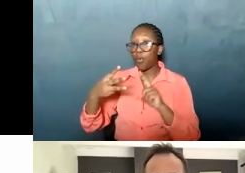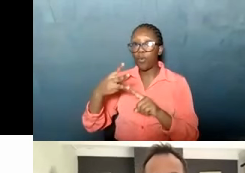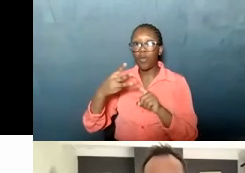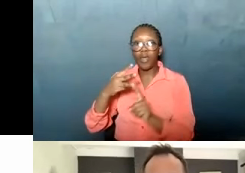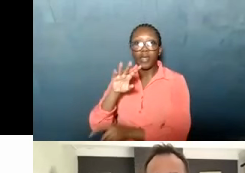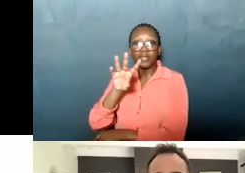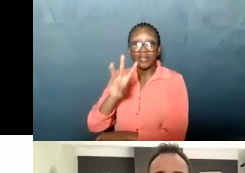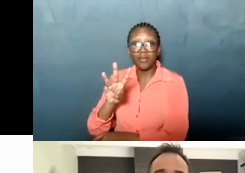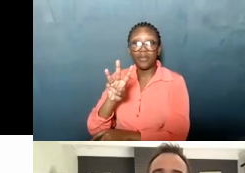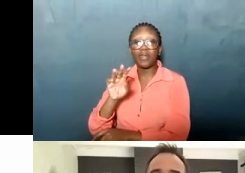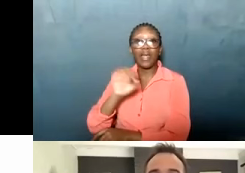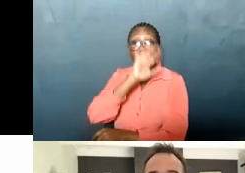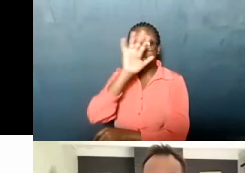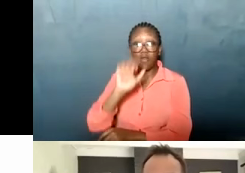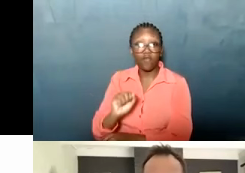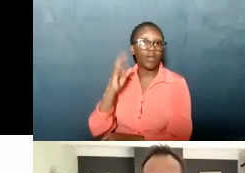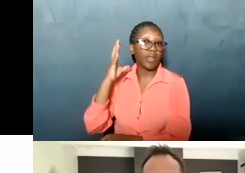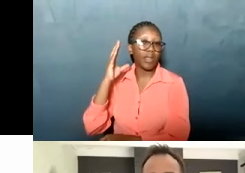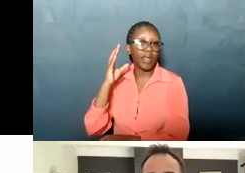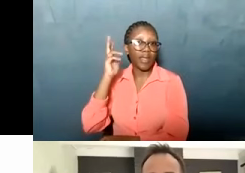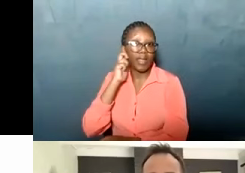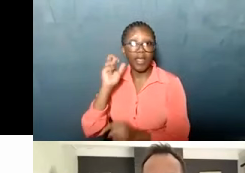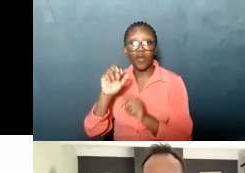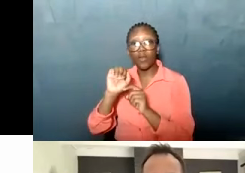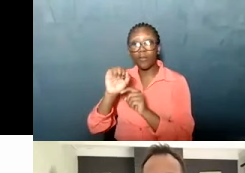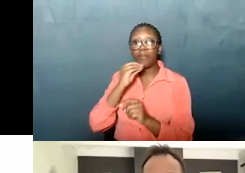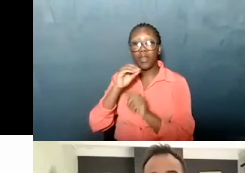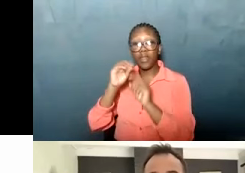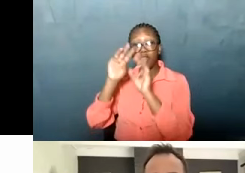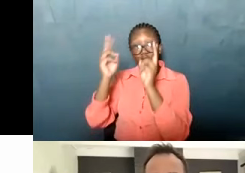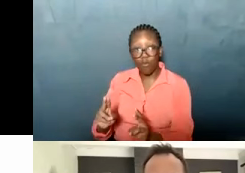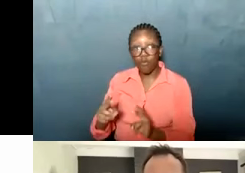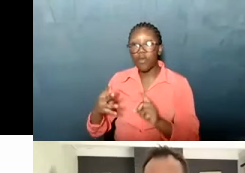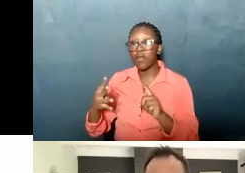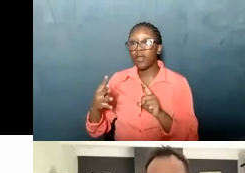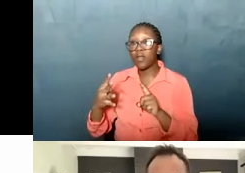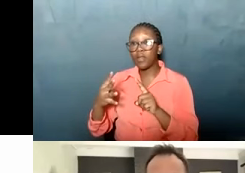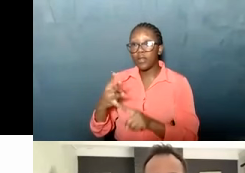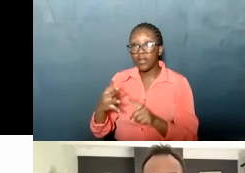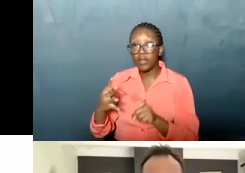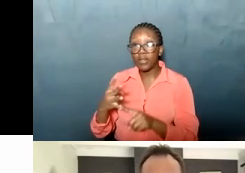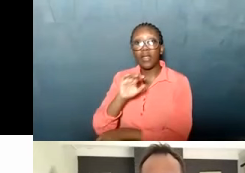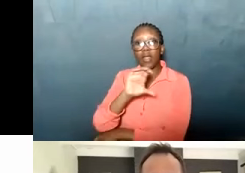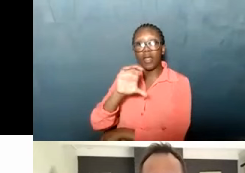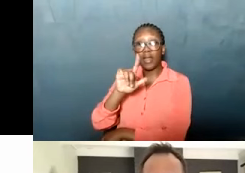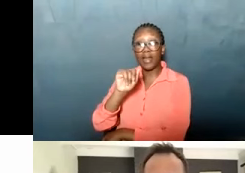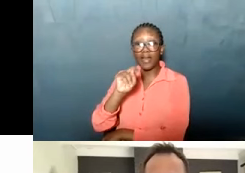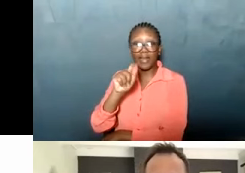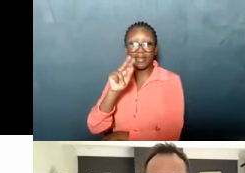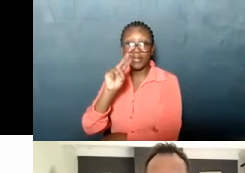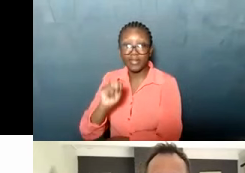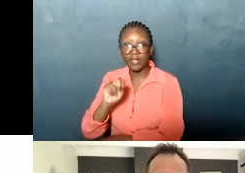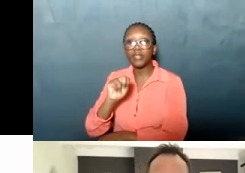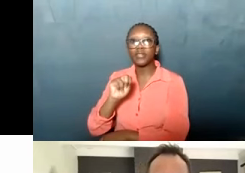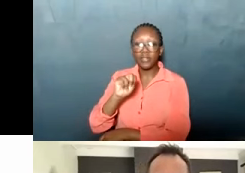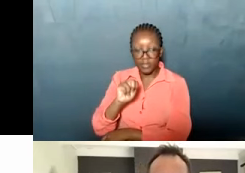Forum members, and the various other organizations, including the Clinton Health Access Initiative, who are also hosting this